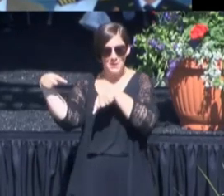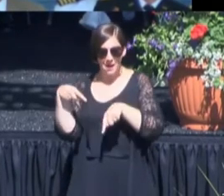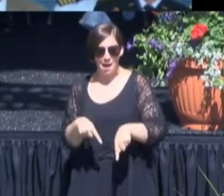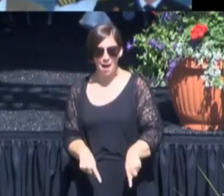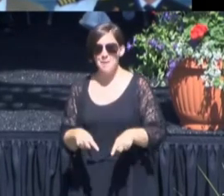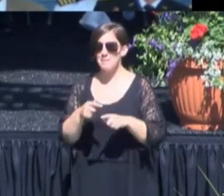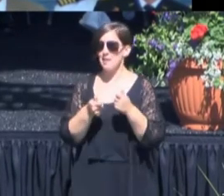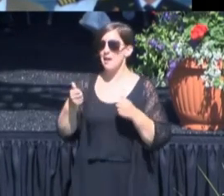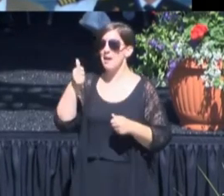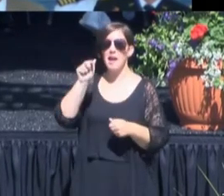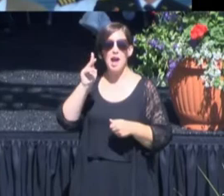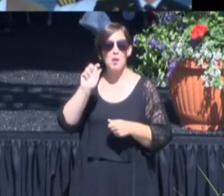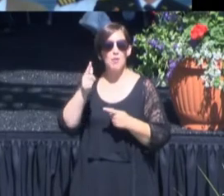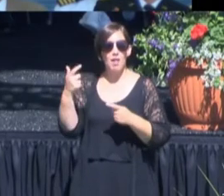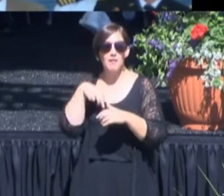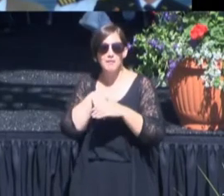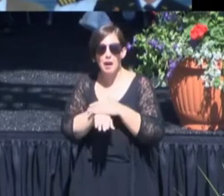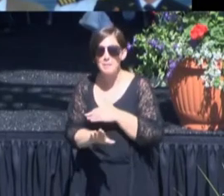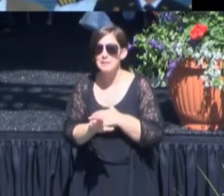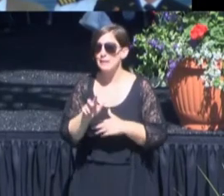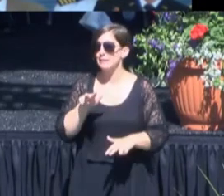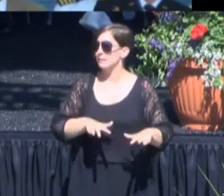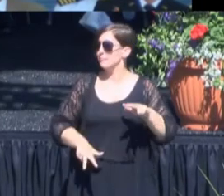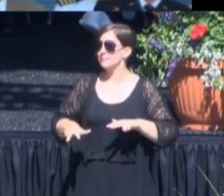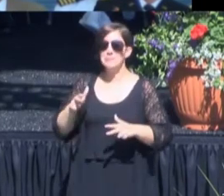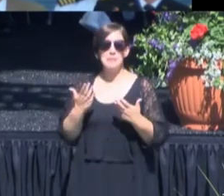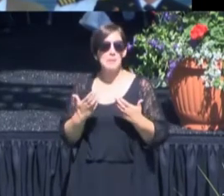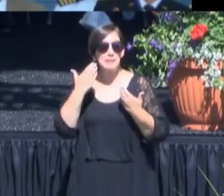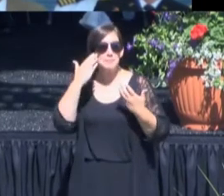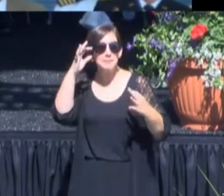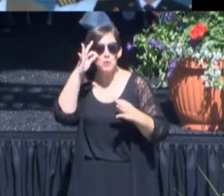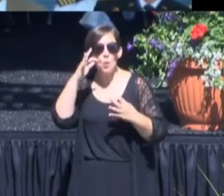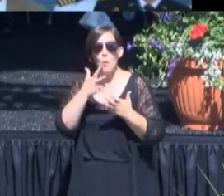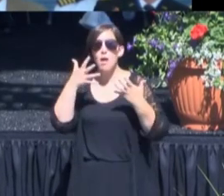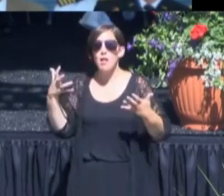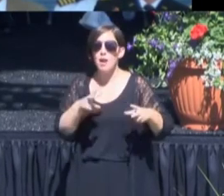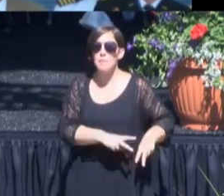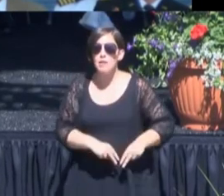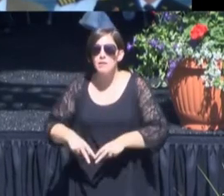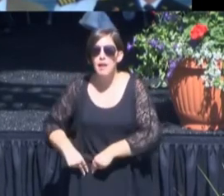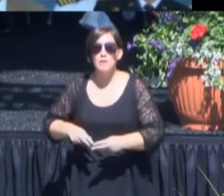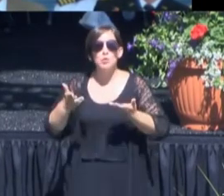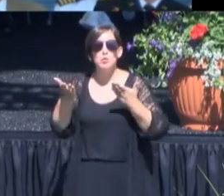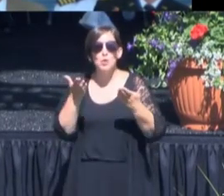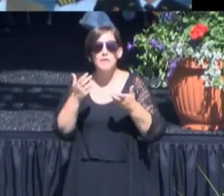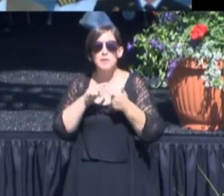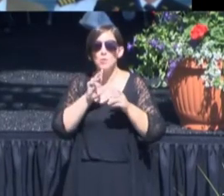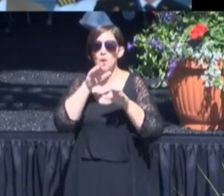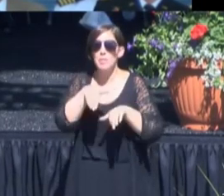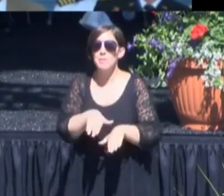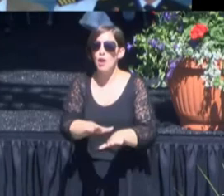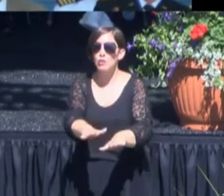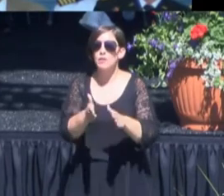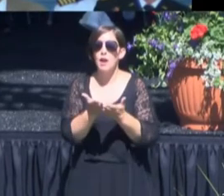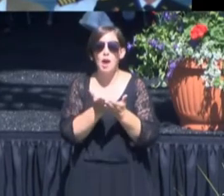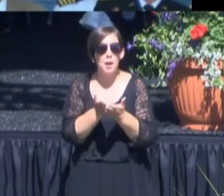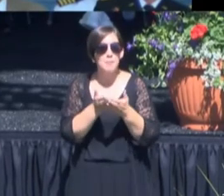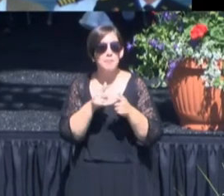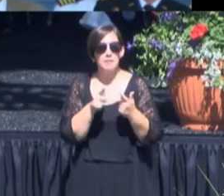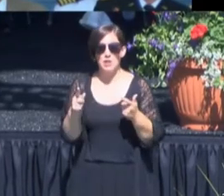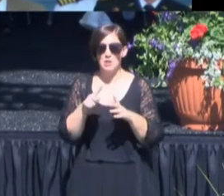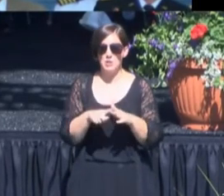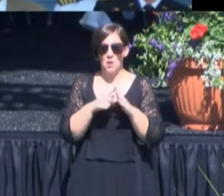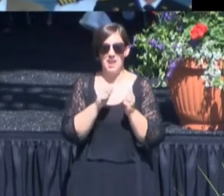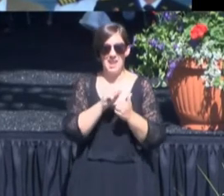the hatchway here, you didn't know much about the Naval Service, about the Maritime Service, and they started you through